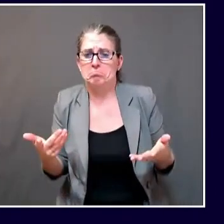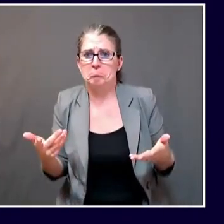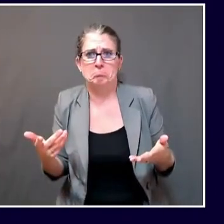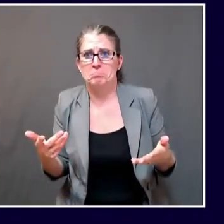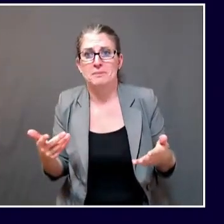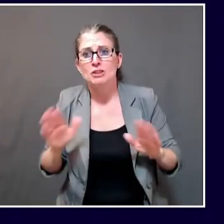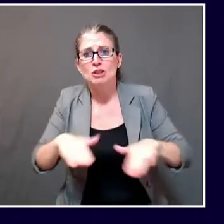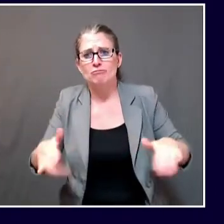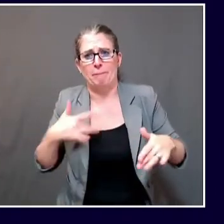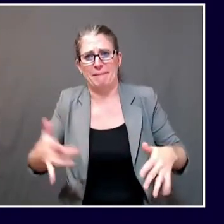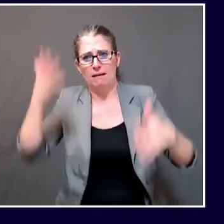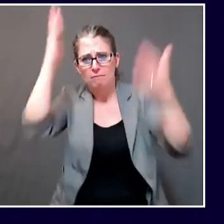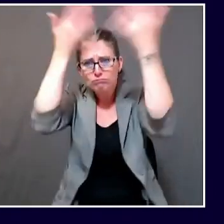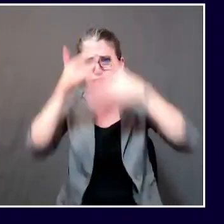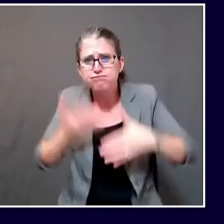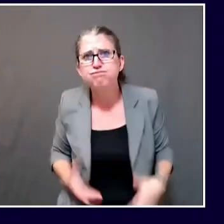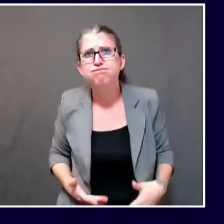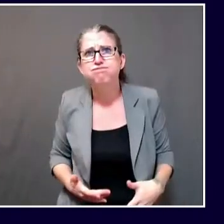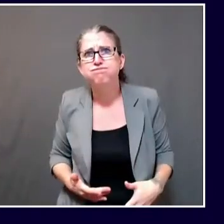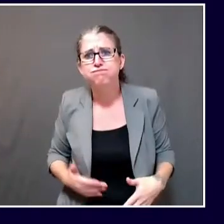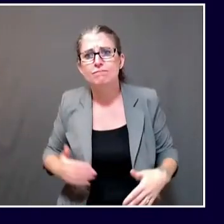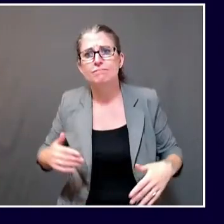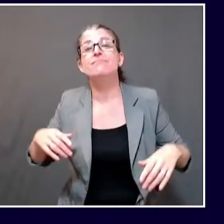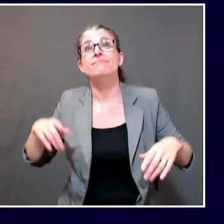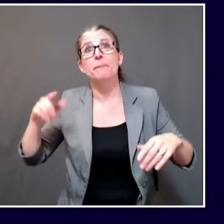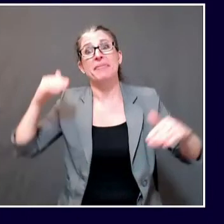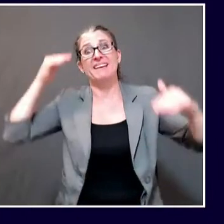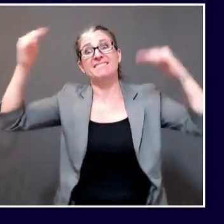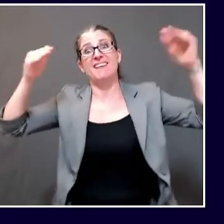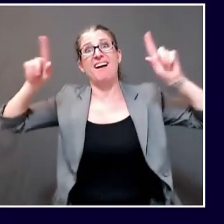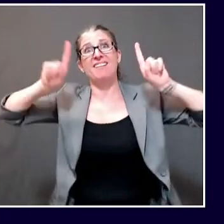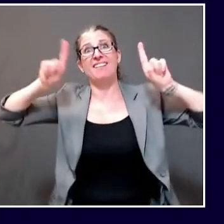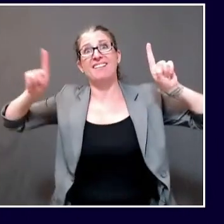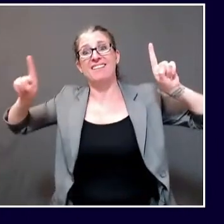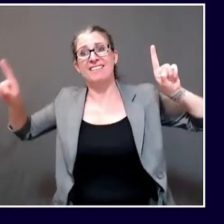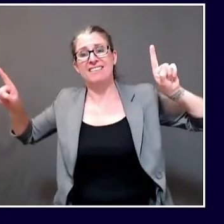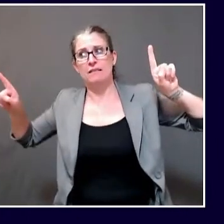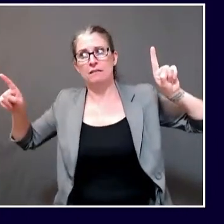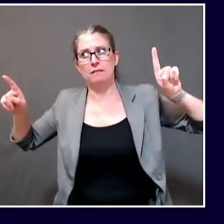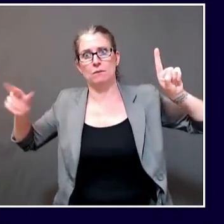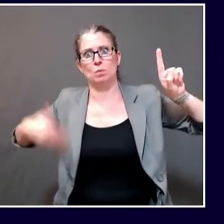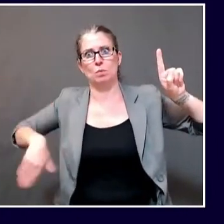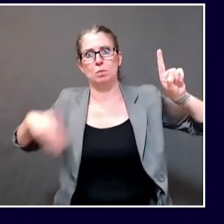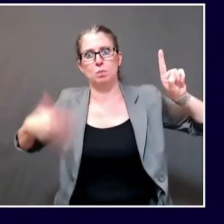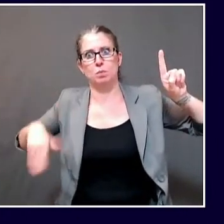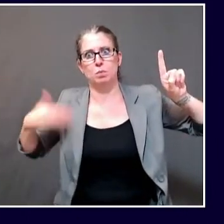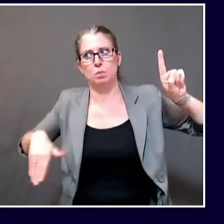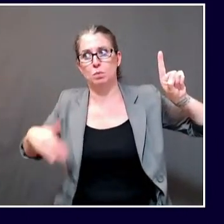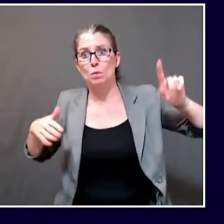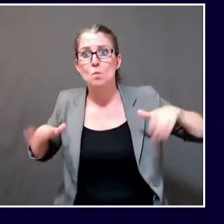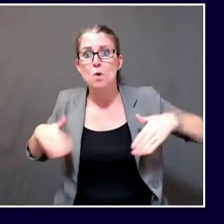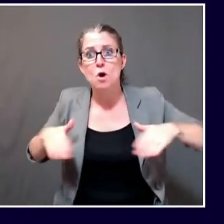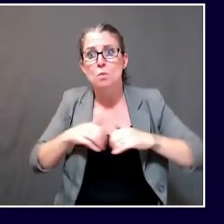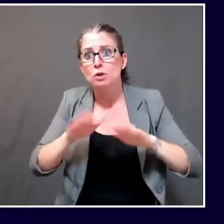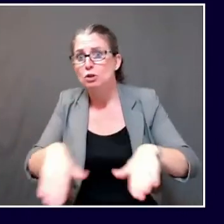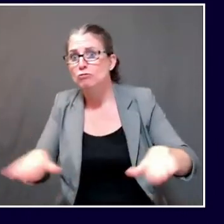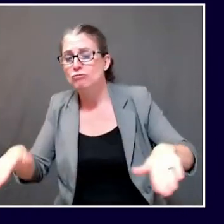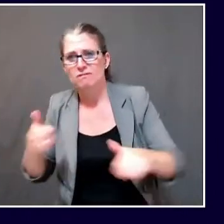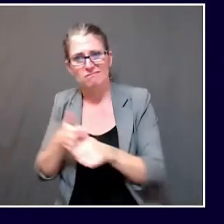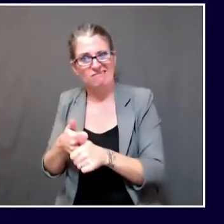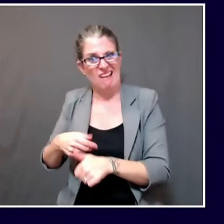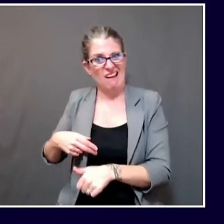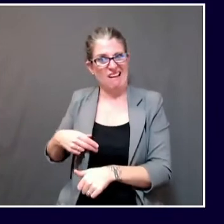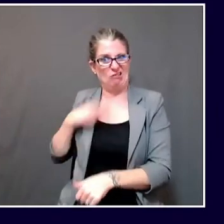or other healthcare conditions that put them at particularly high risk. The activities that we would undertake at a normal